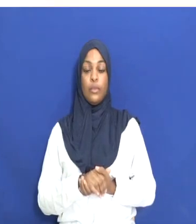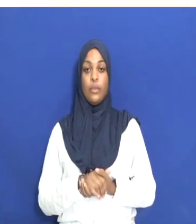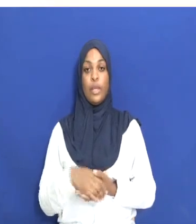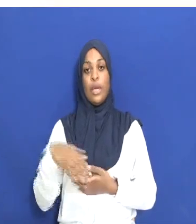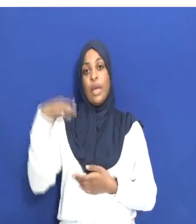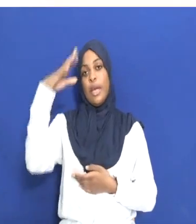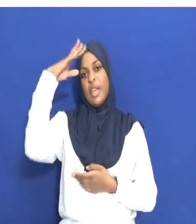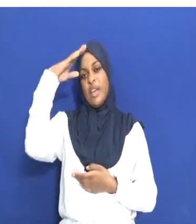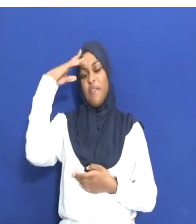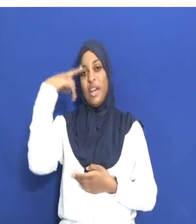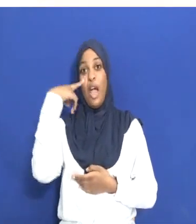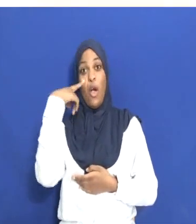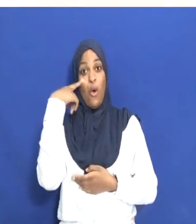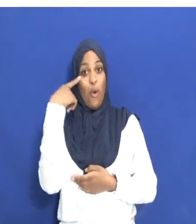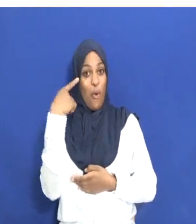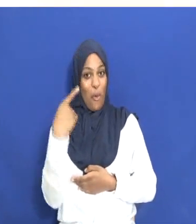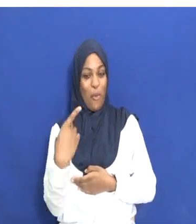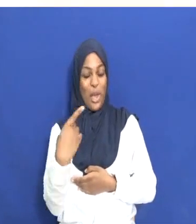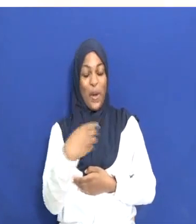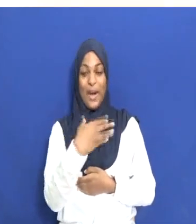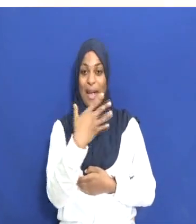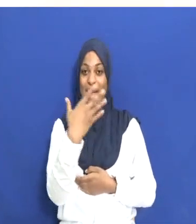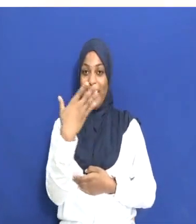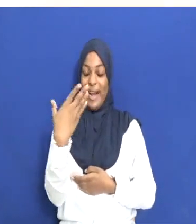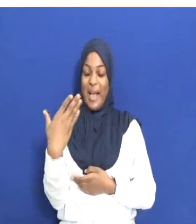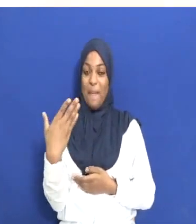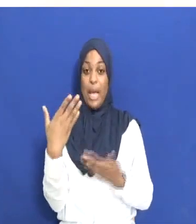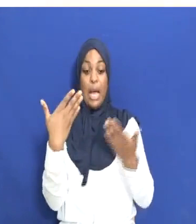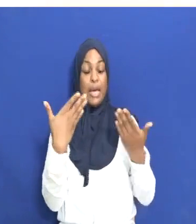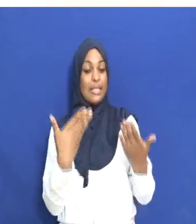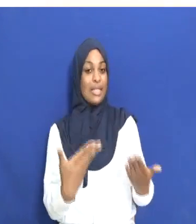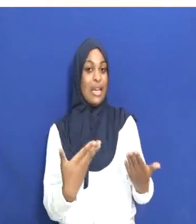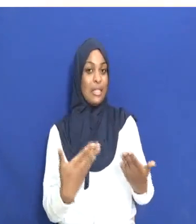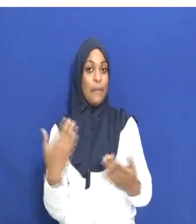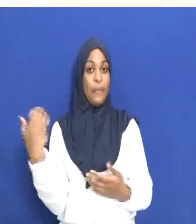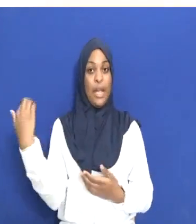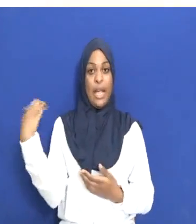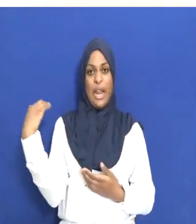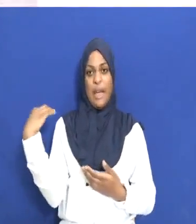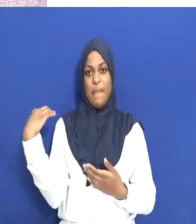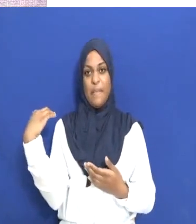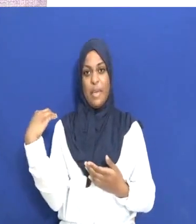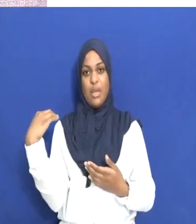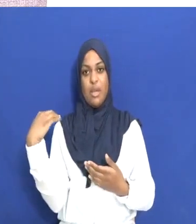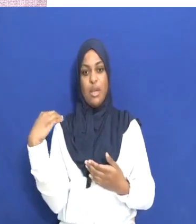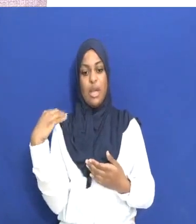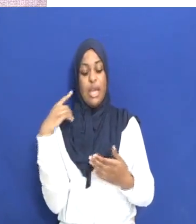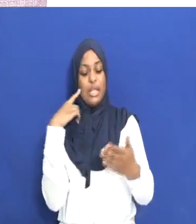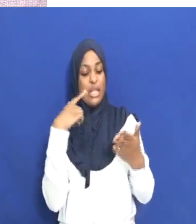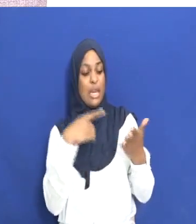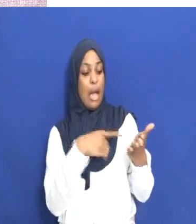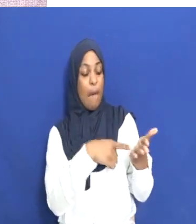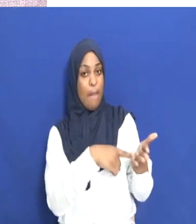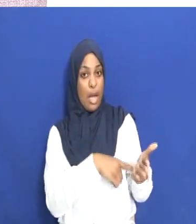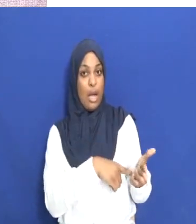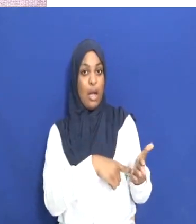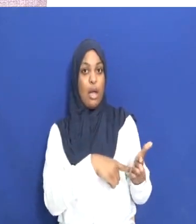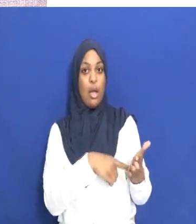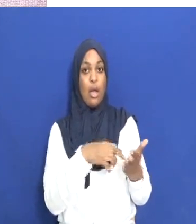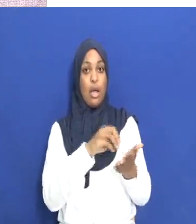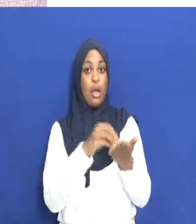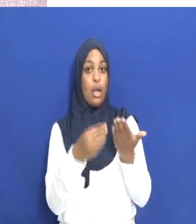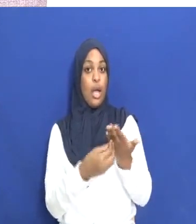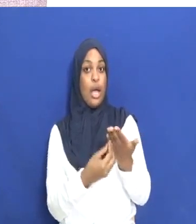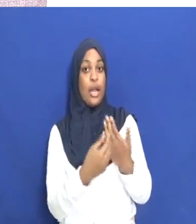I think you have seen the numbers. So can you tell me, what do the numbers mean? Well,